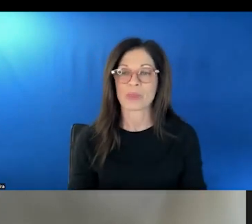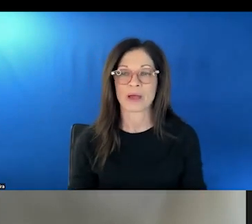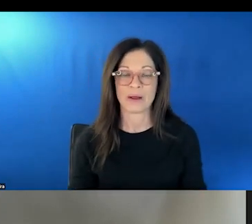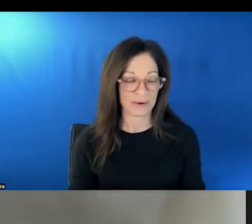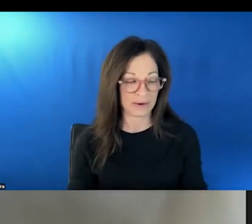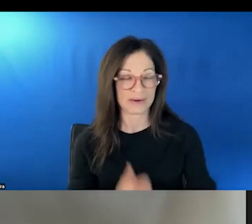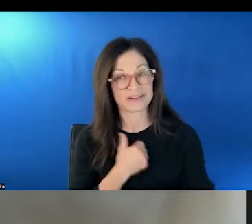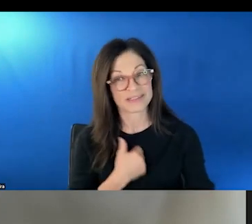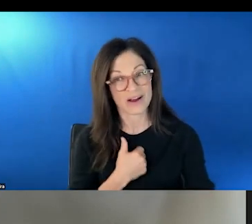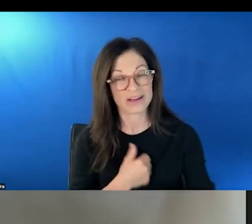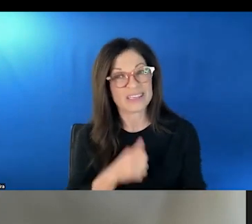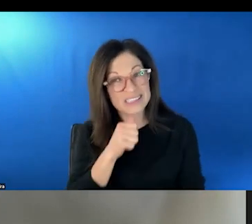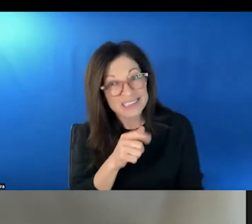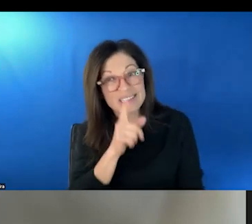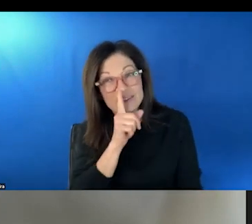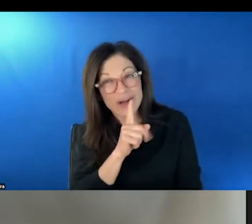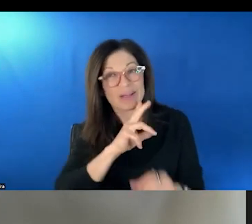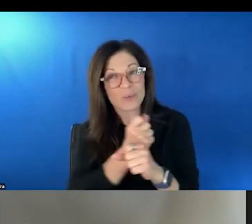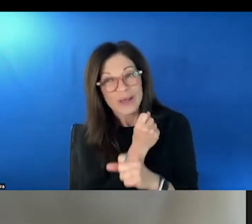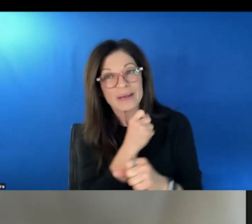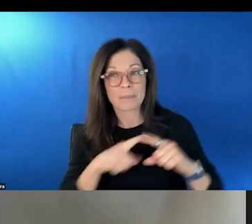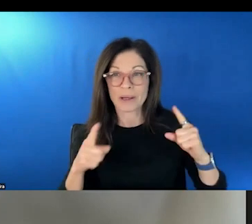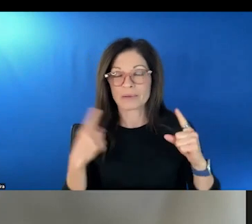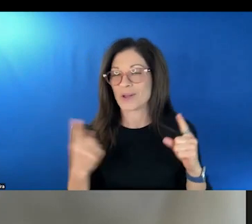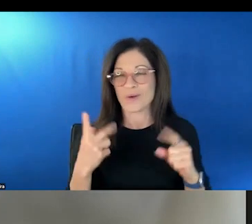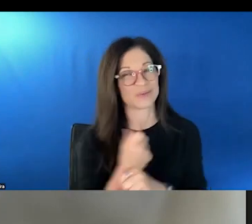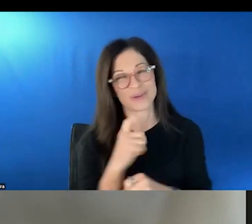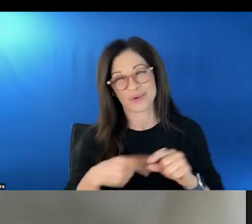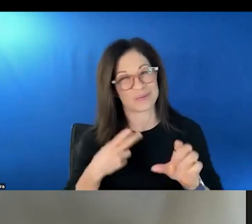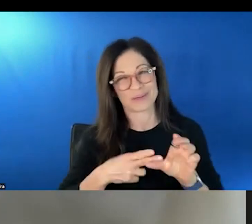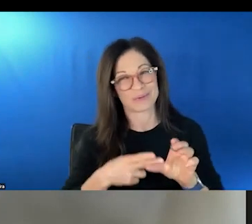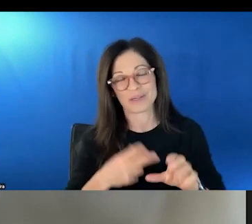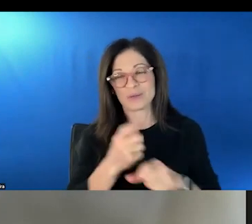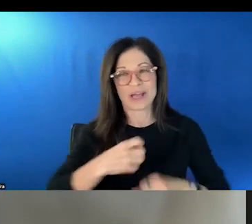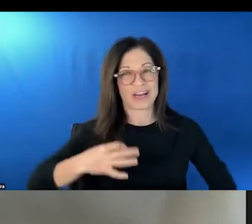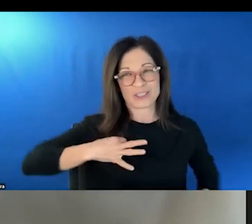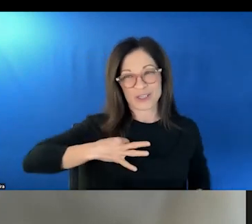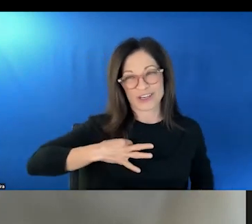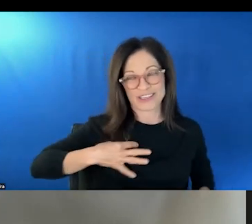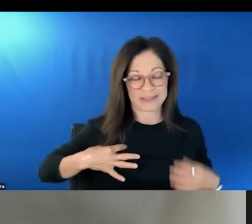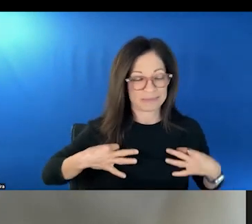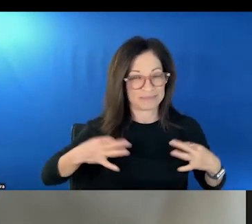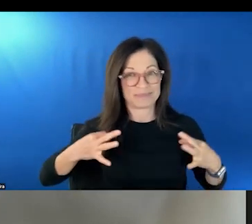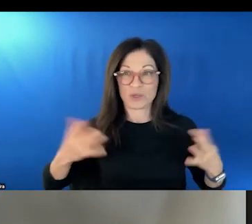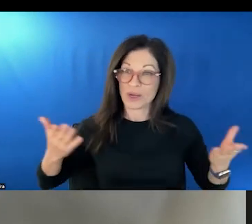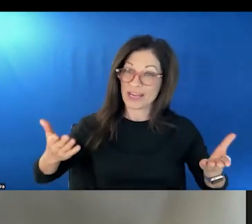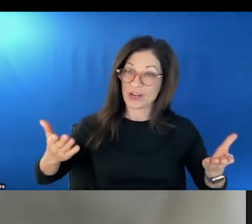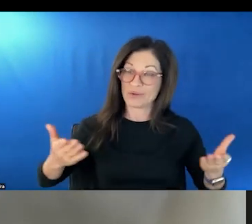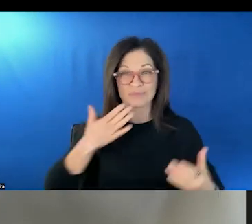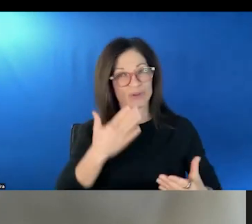sorry, you didn't quite win, but you always win when you participate. You get a shirt. You were up here. Good